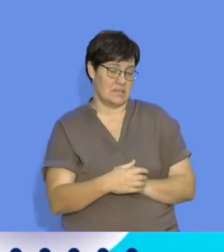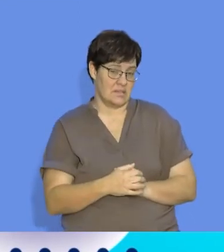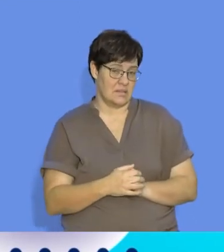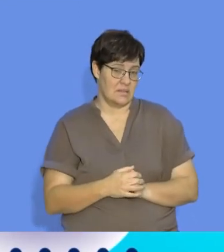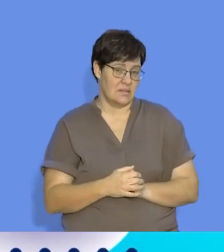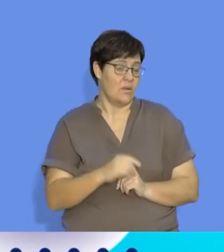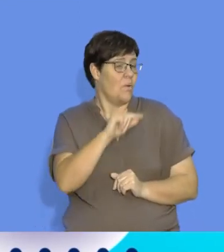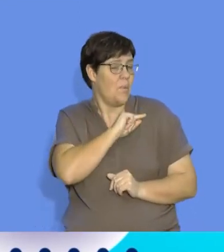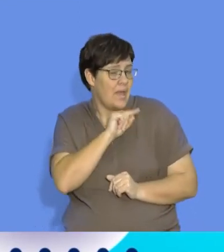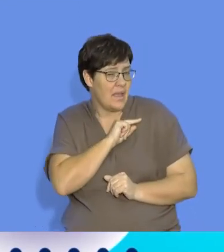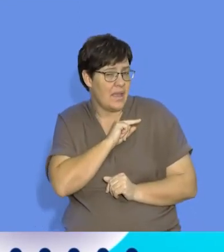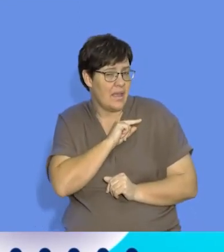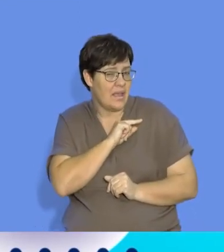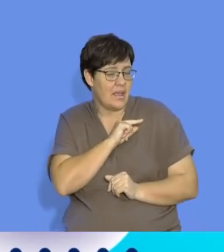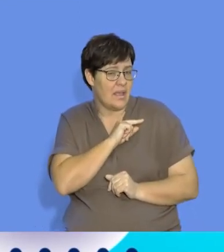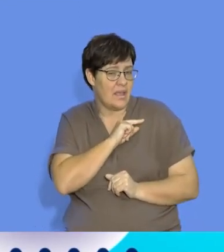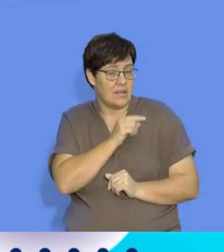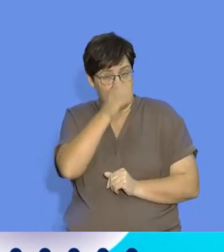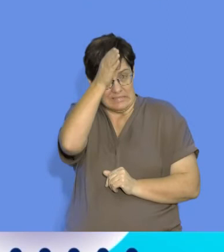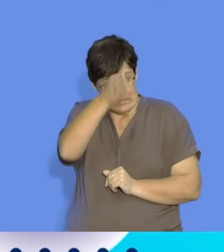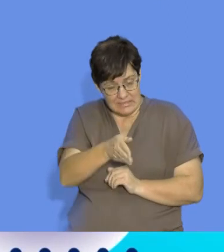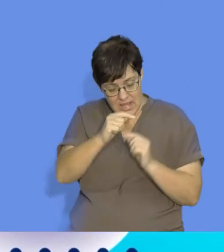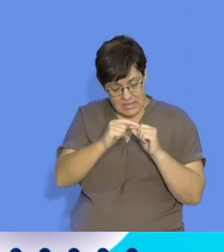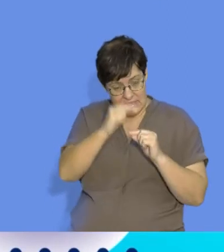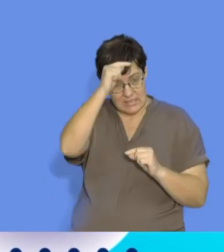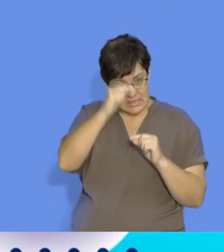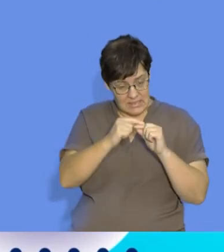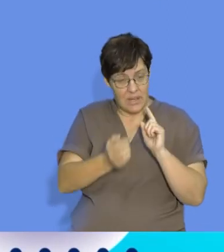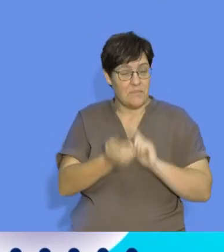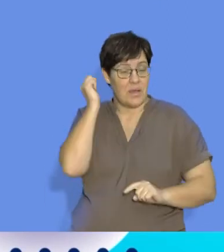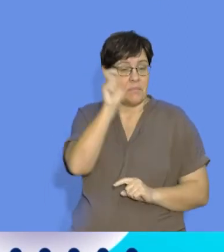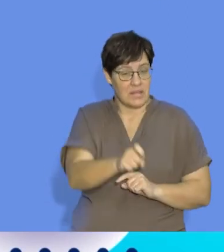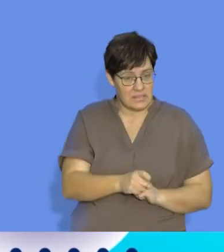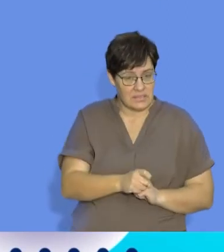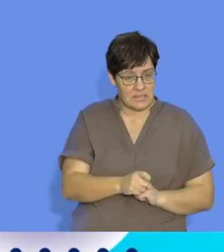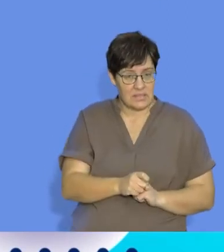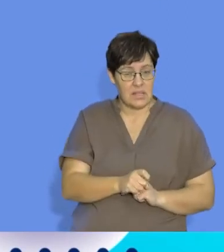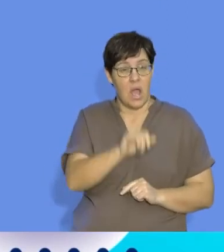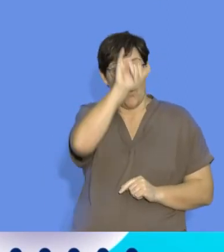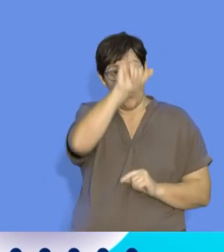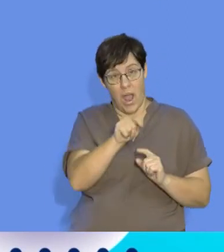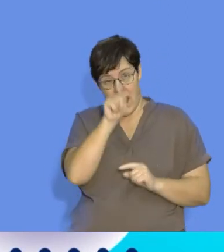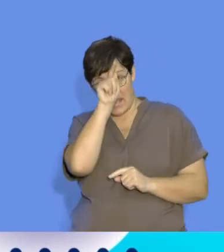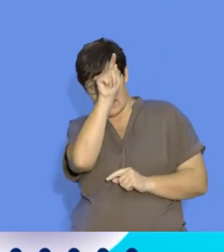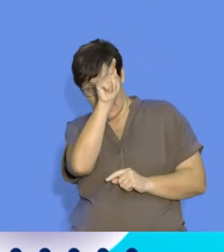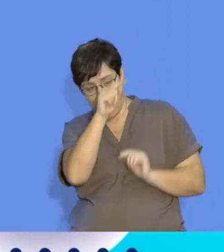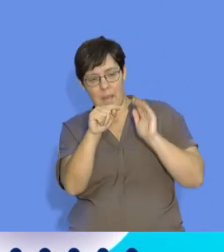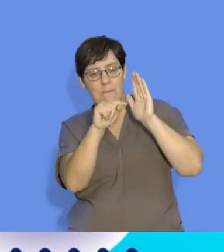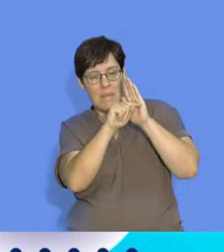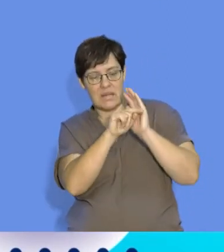it tells us that the vertical distance that we need to find will be the y at the